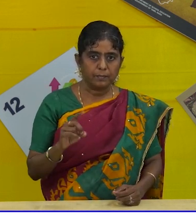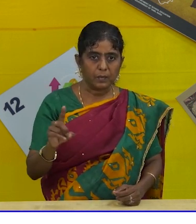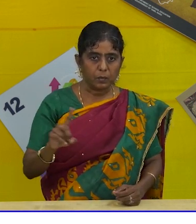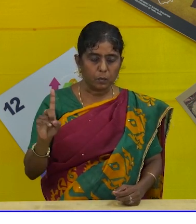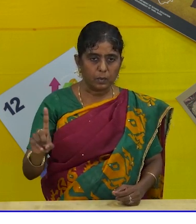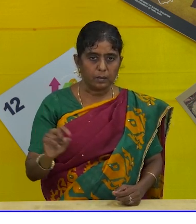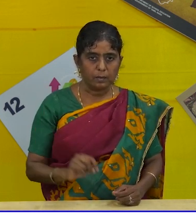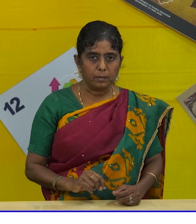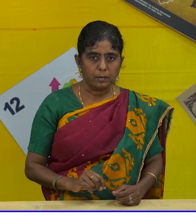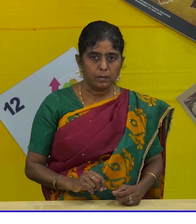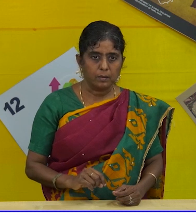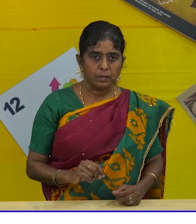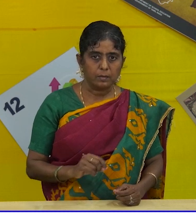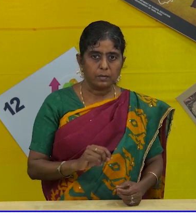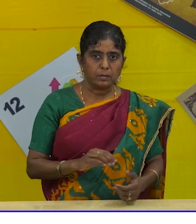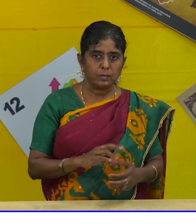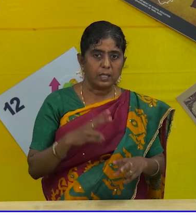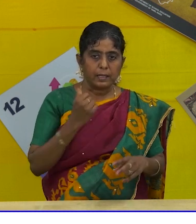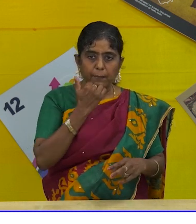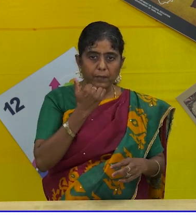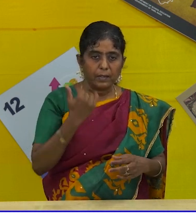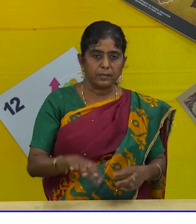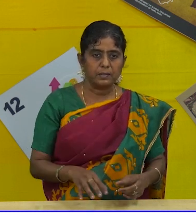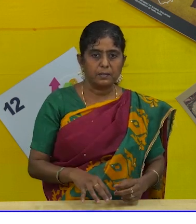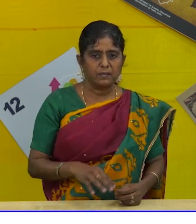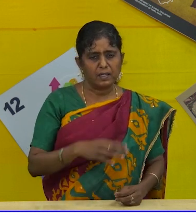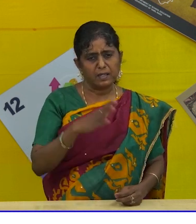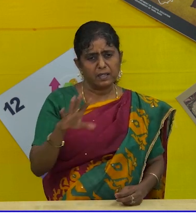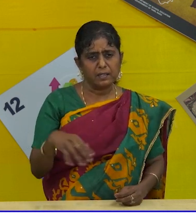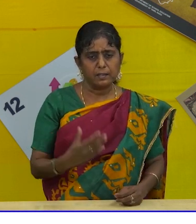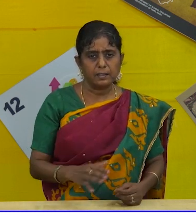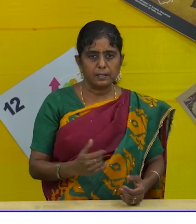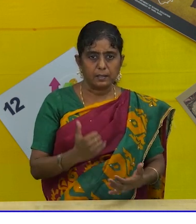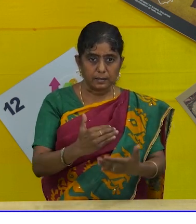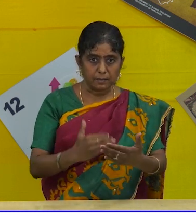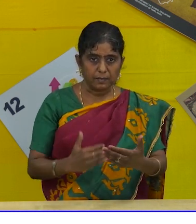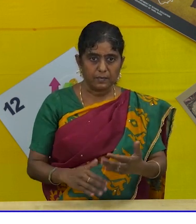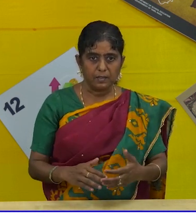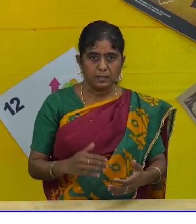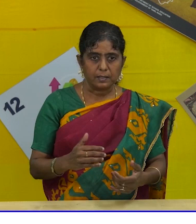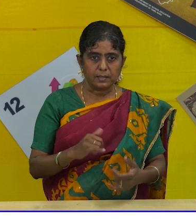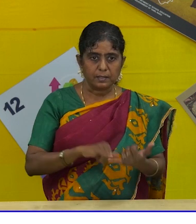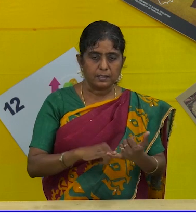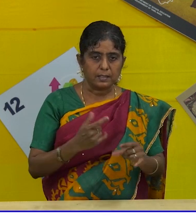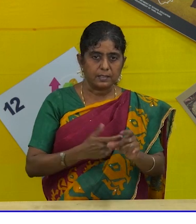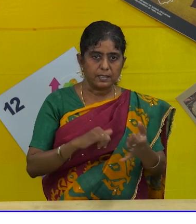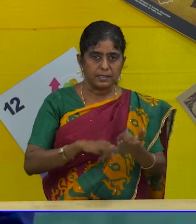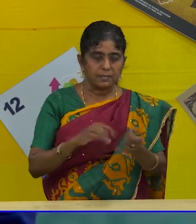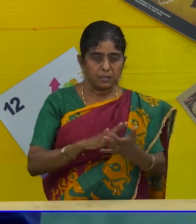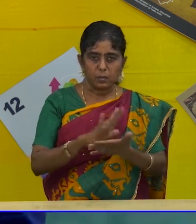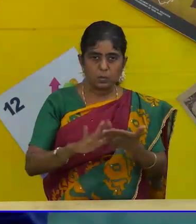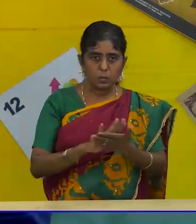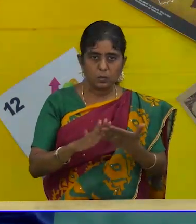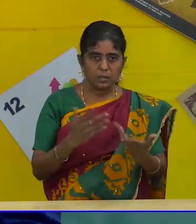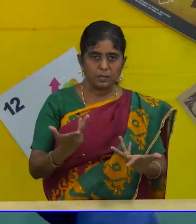1, that's called false equation. In any of the steps, then the system has no